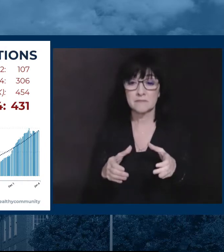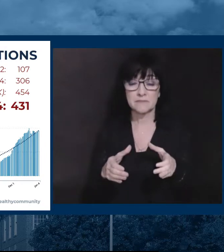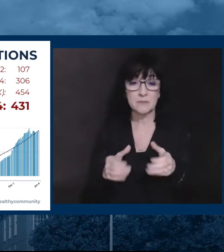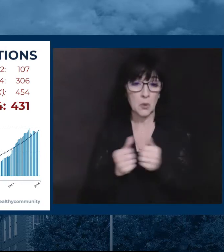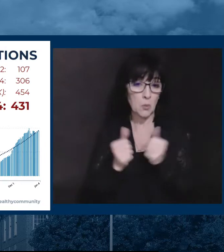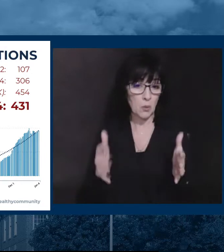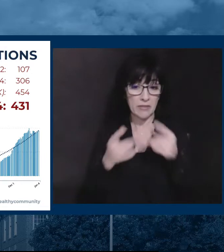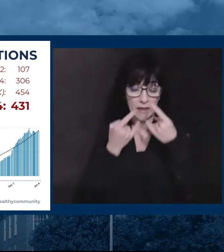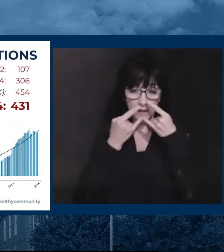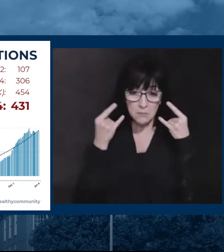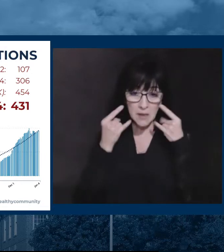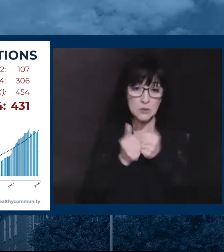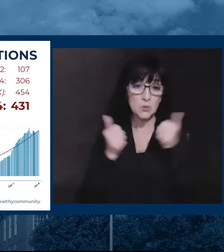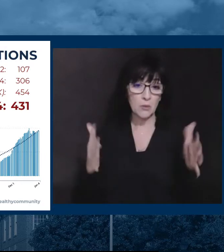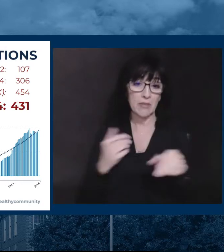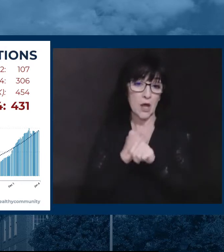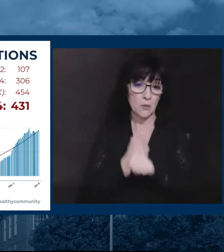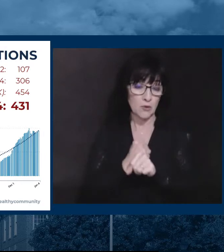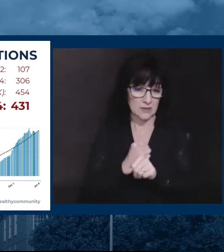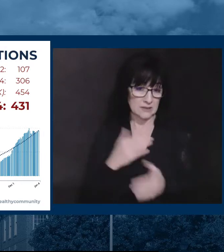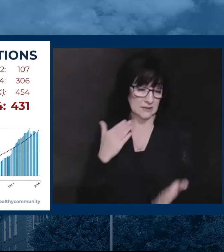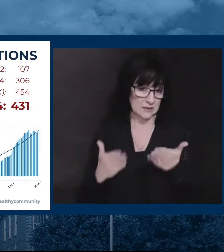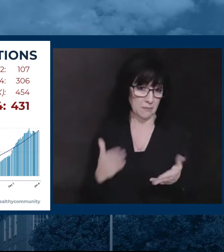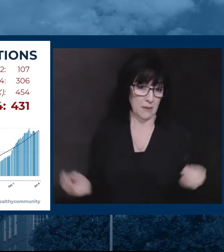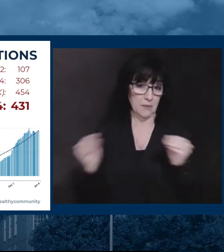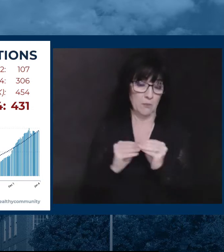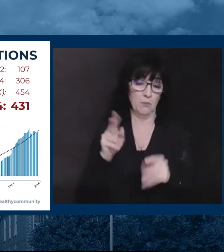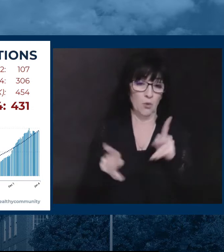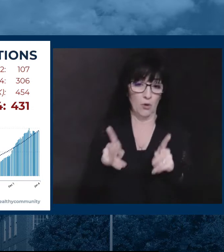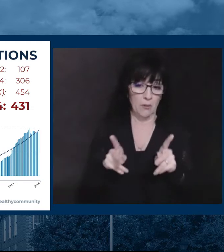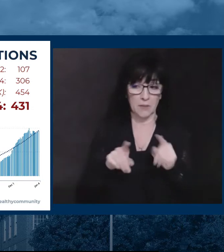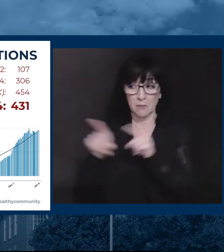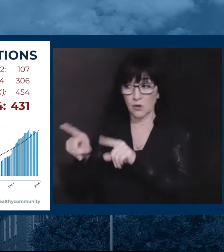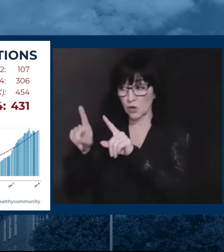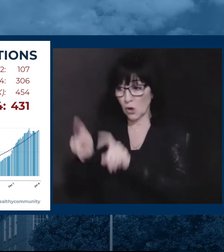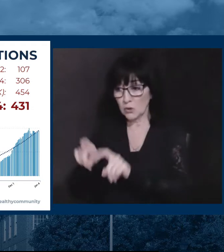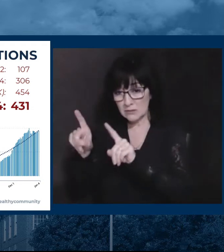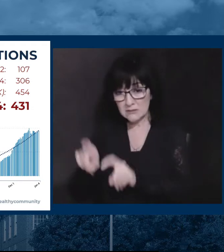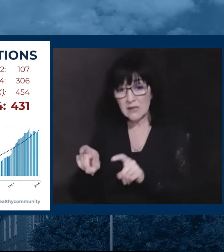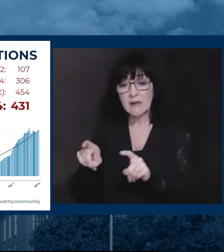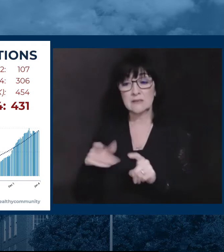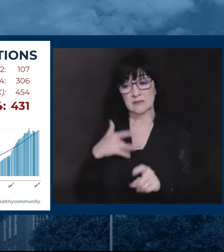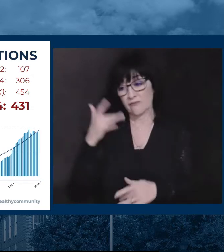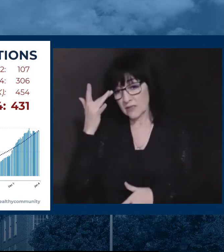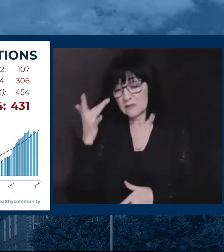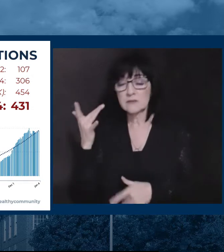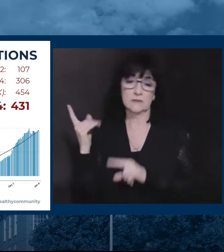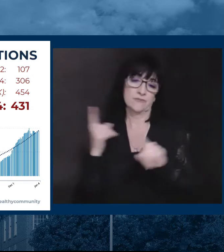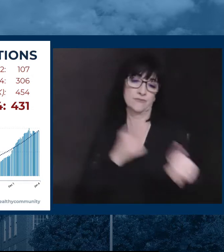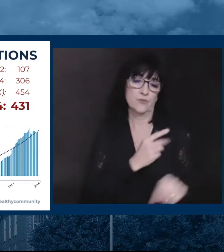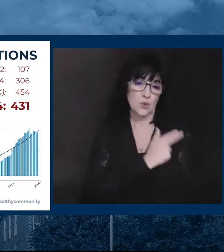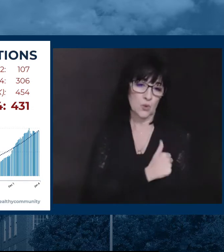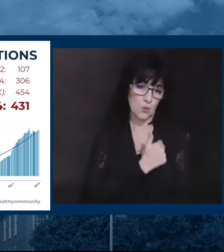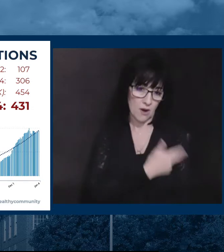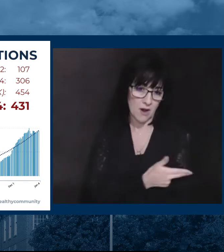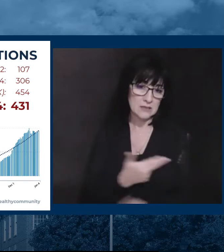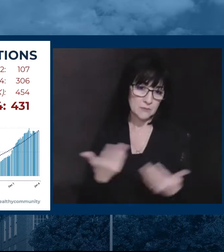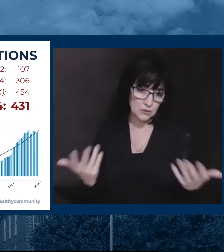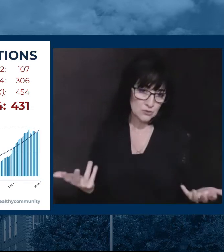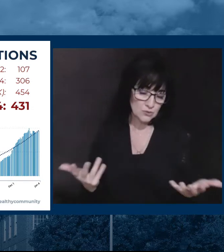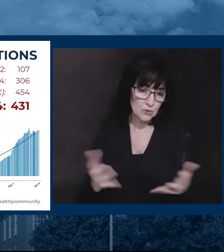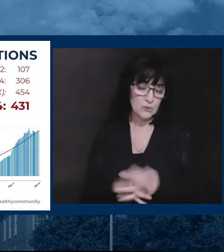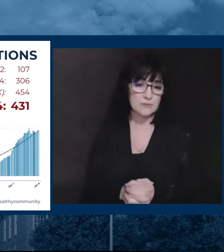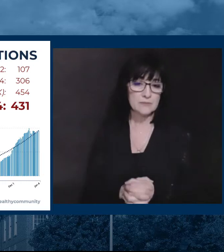squarely on getting the vaccine in the arms of Delawareans and getting as much of